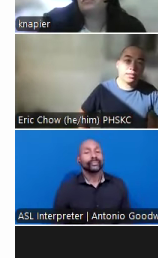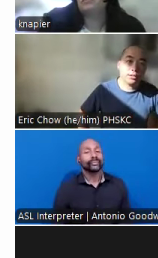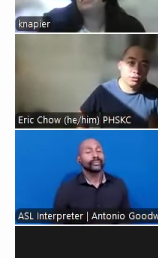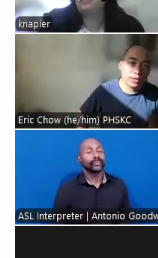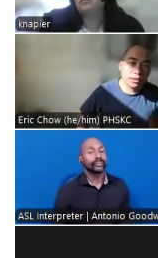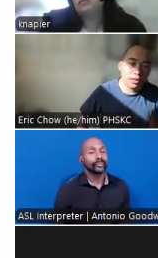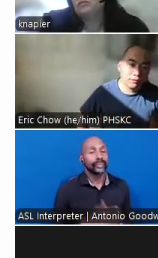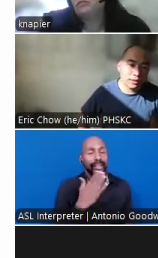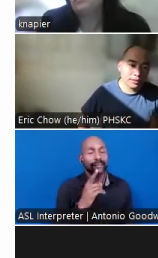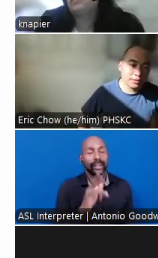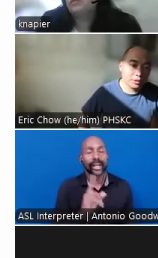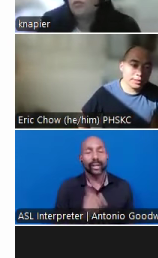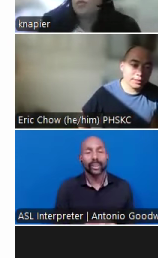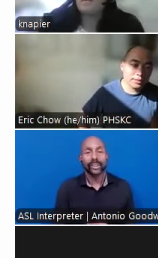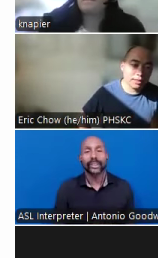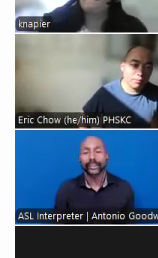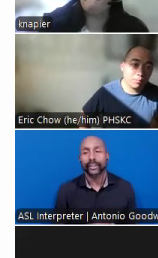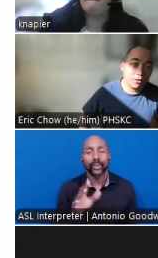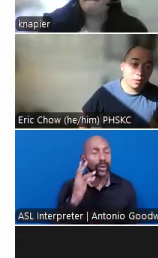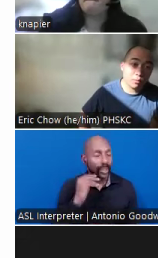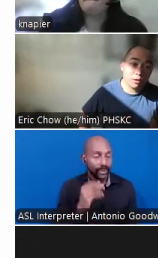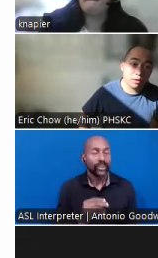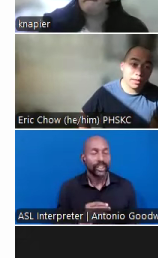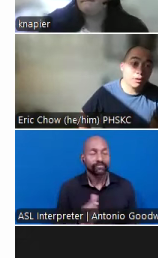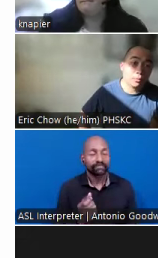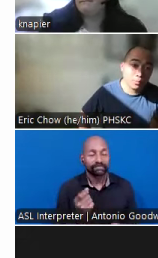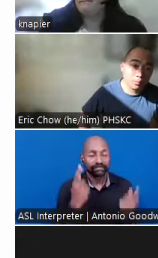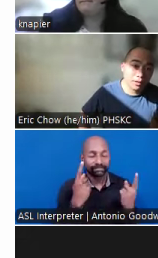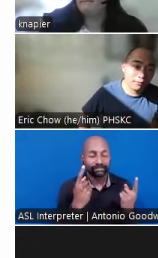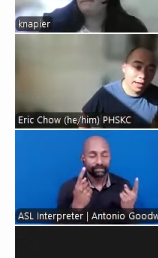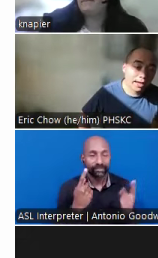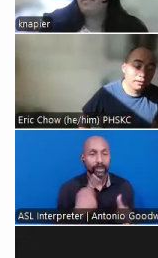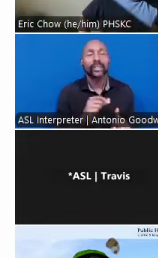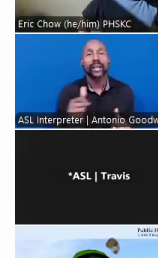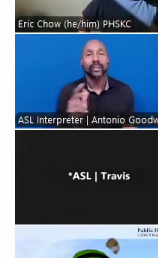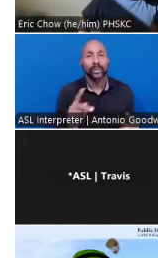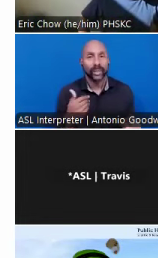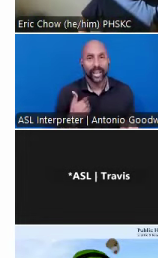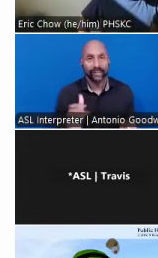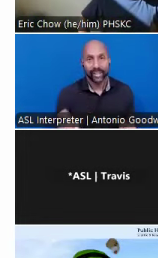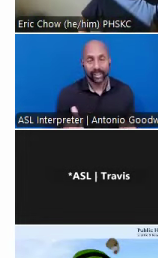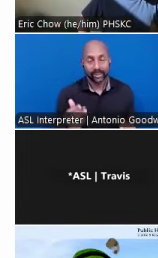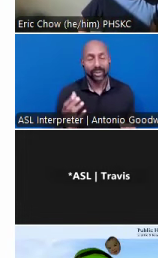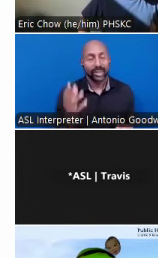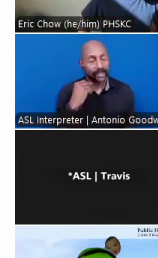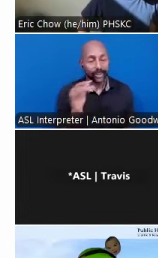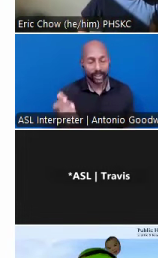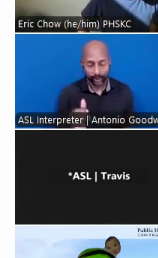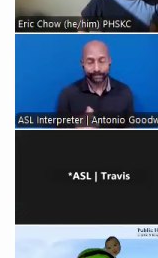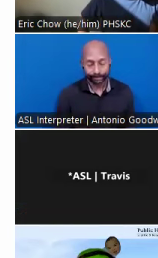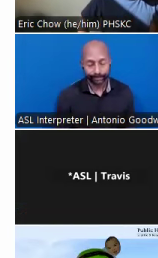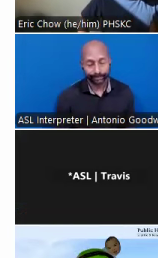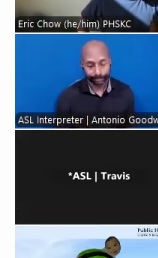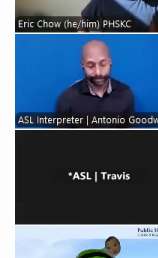me, and certainly a lot of the experiences that other people have had with COVID. I